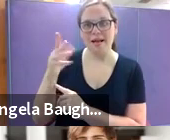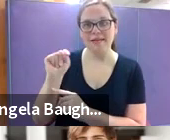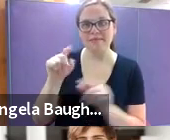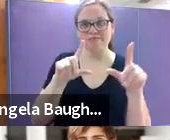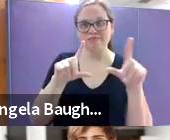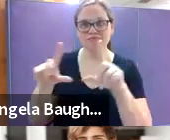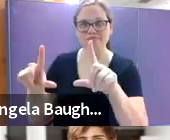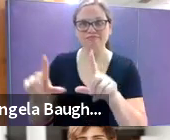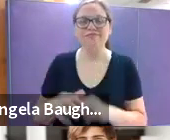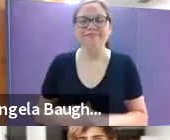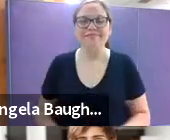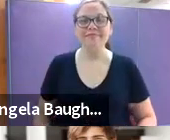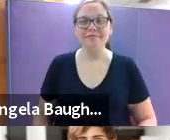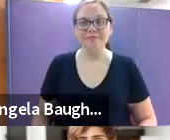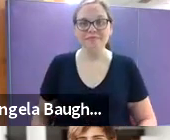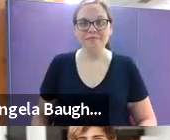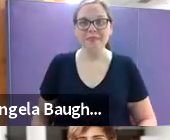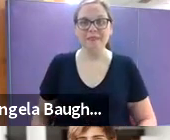Okay.